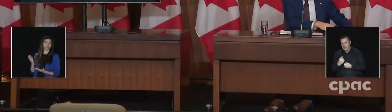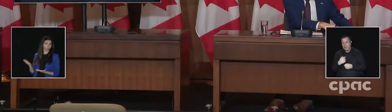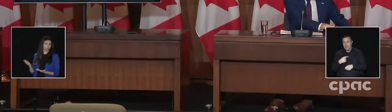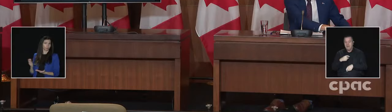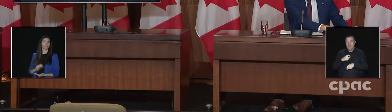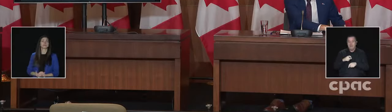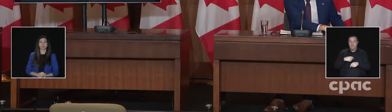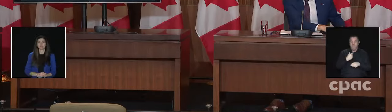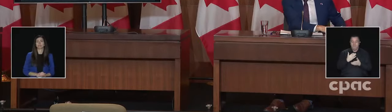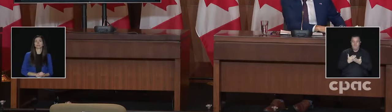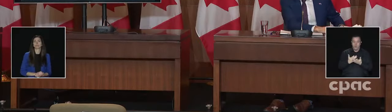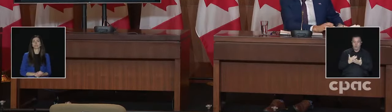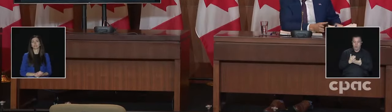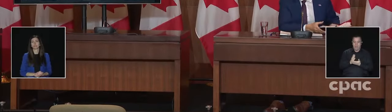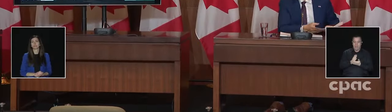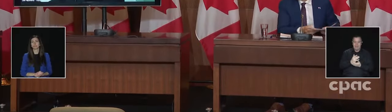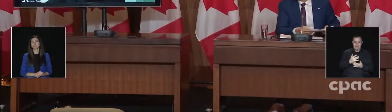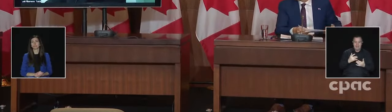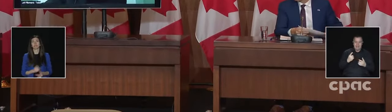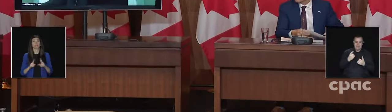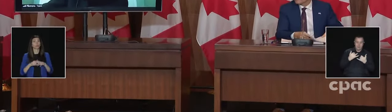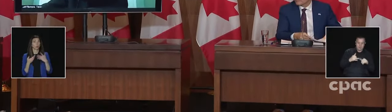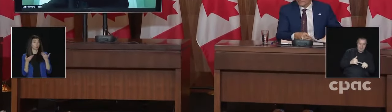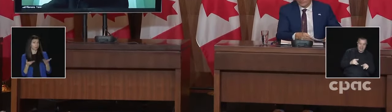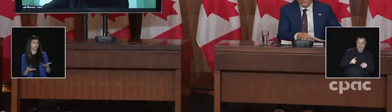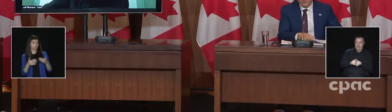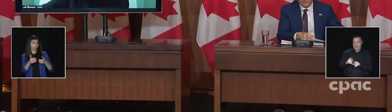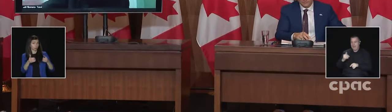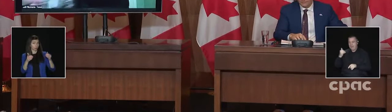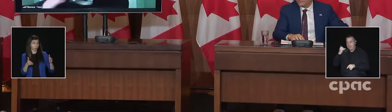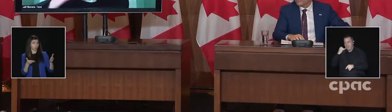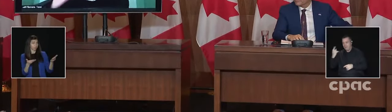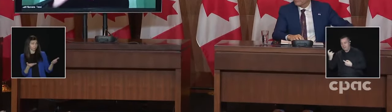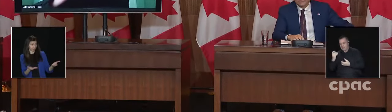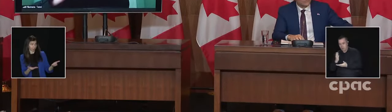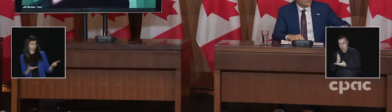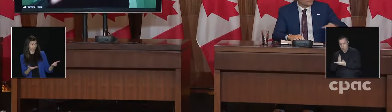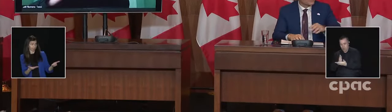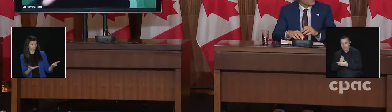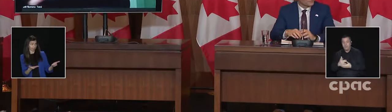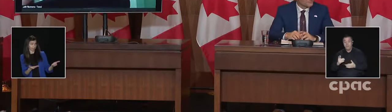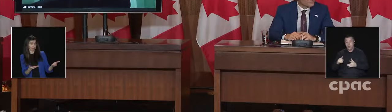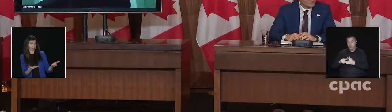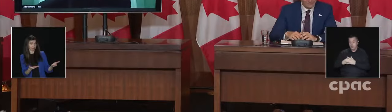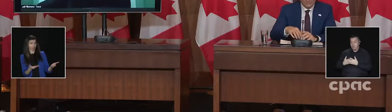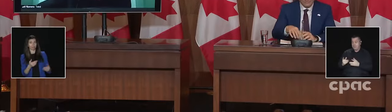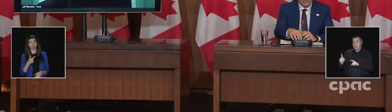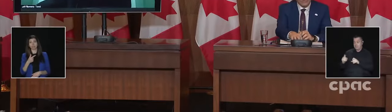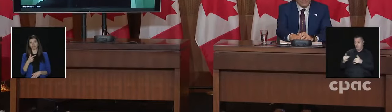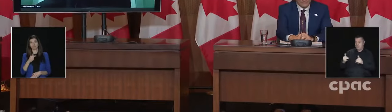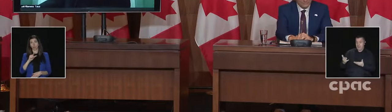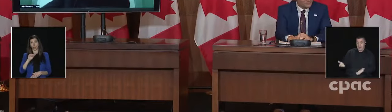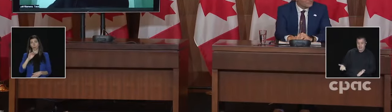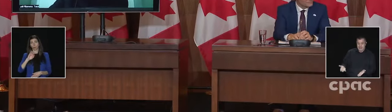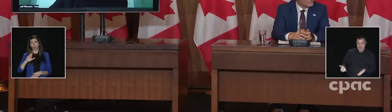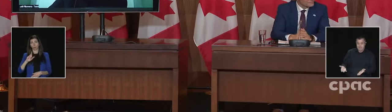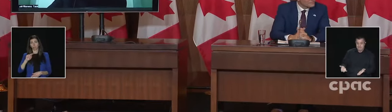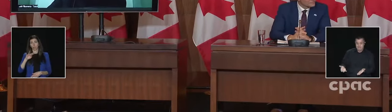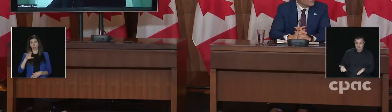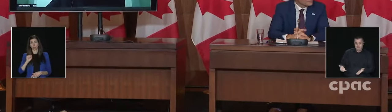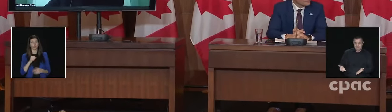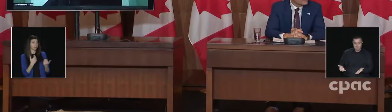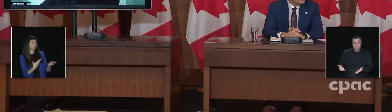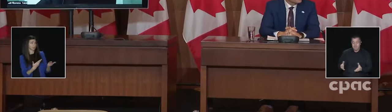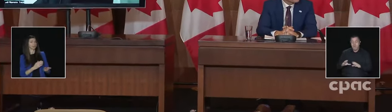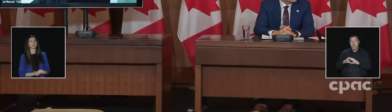the telephone, and we'll start in the room with Abigail Beeman from Global News. Hi, good afternoon.